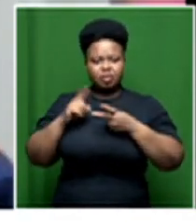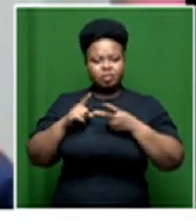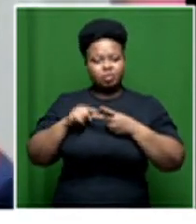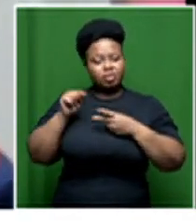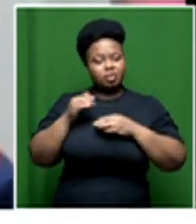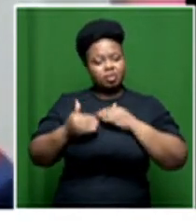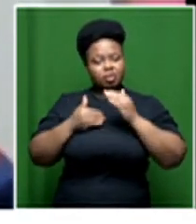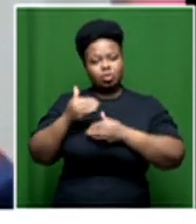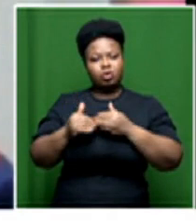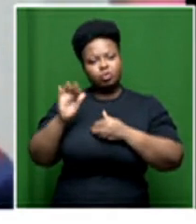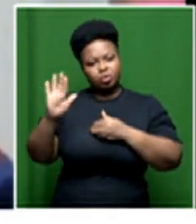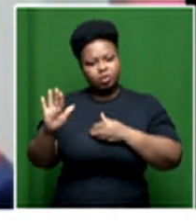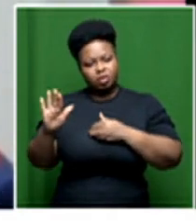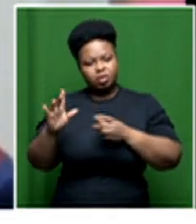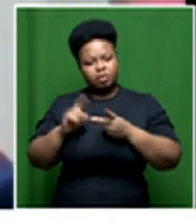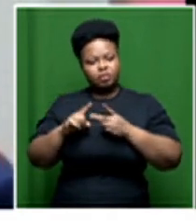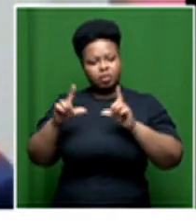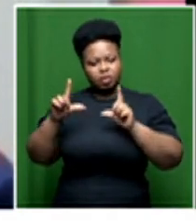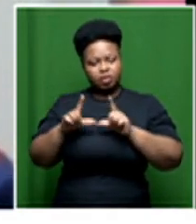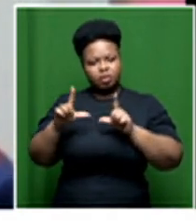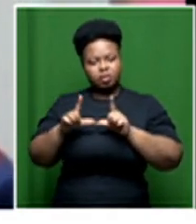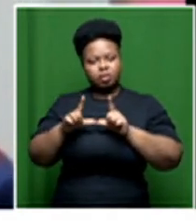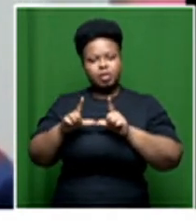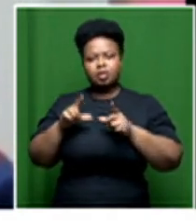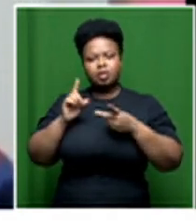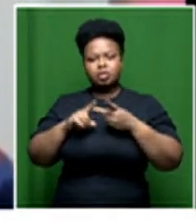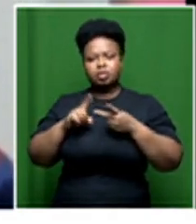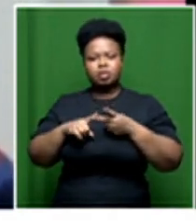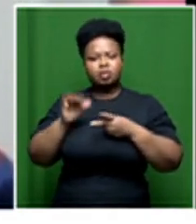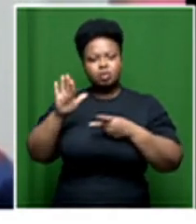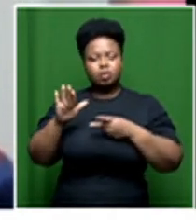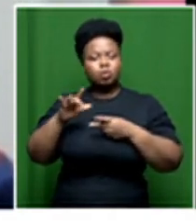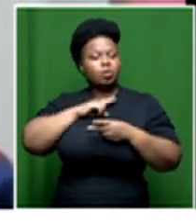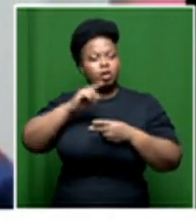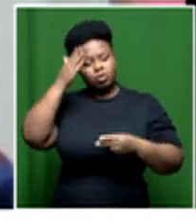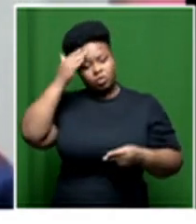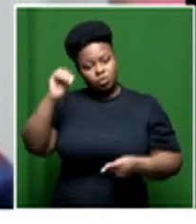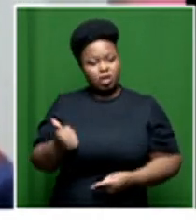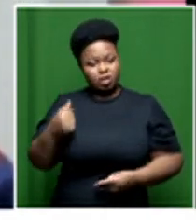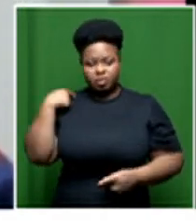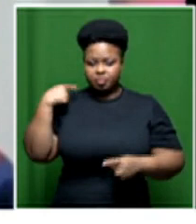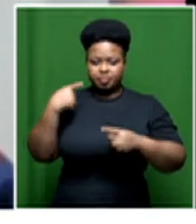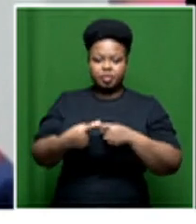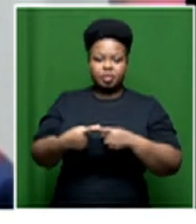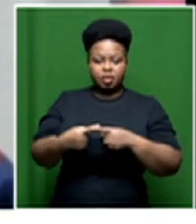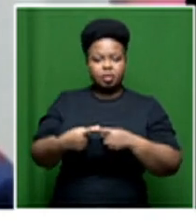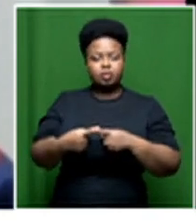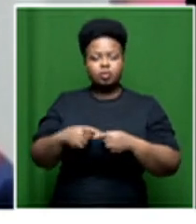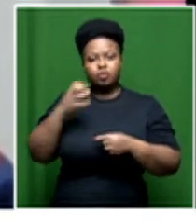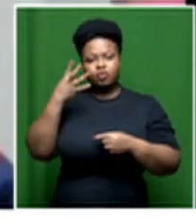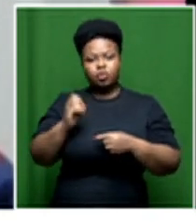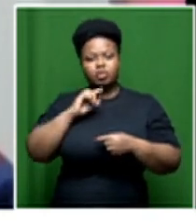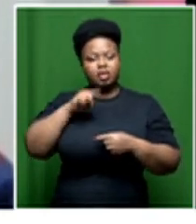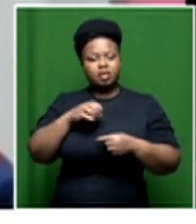the processes of licensing, we must be vaccinating people, because as you will know, Leon, that to date is about